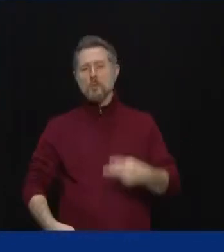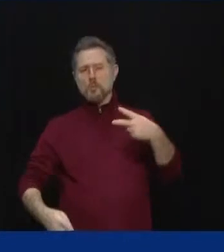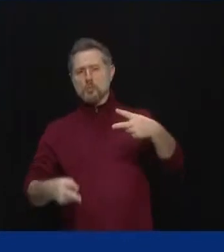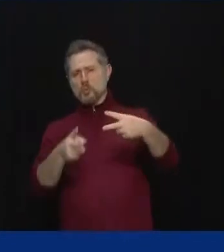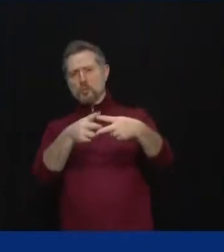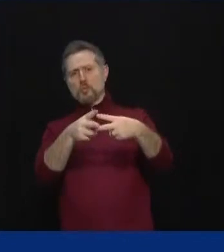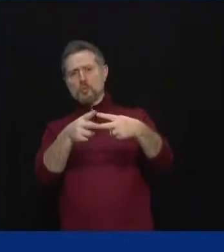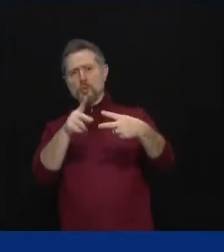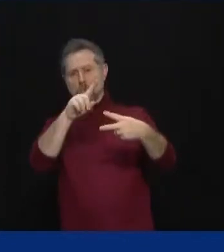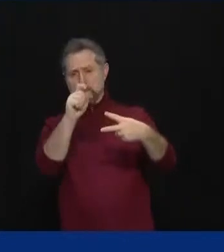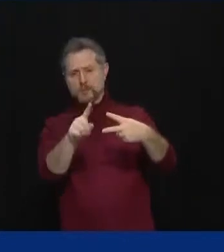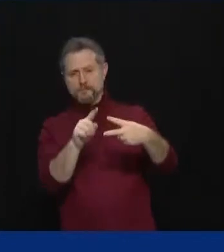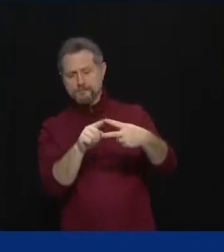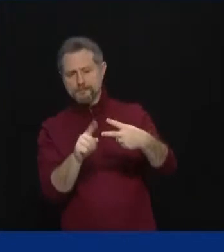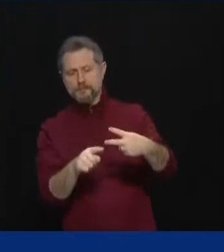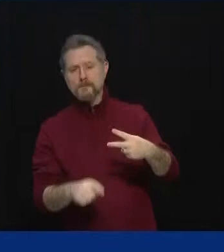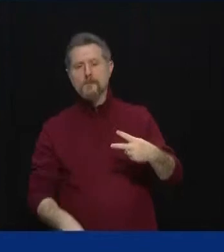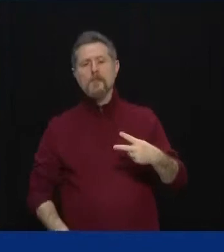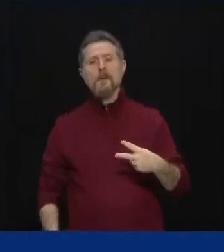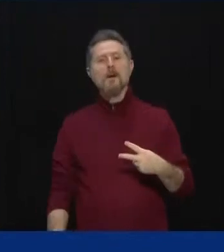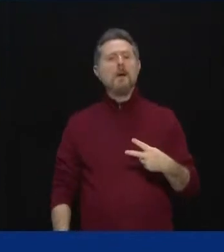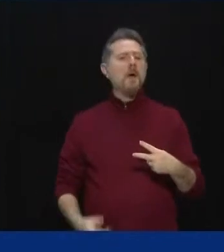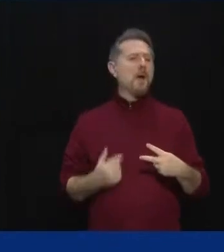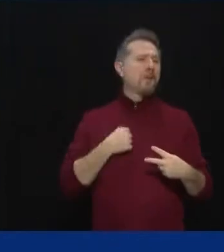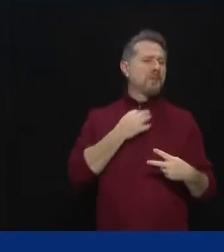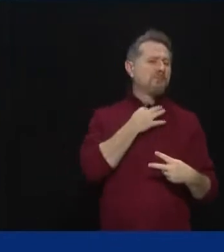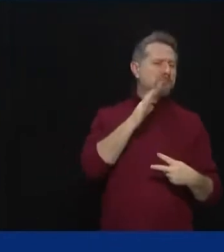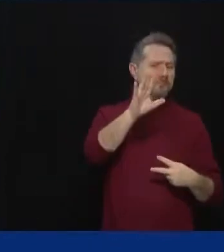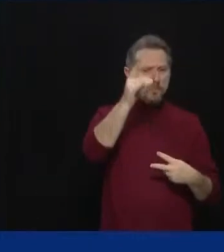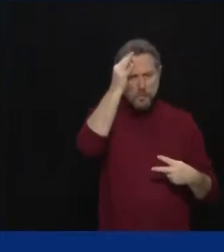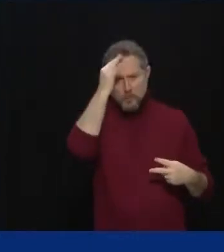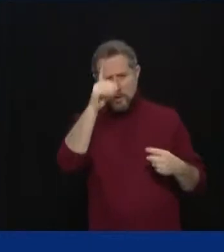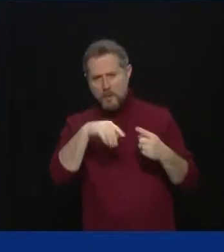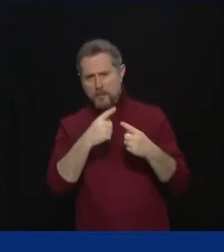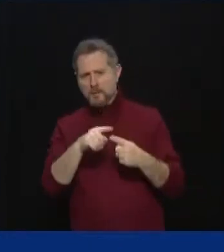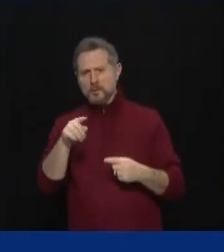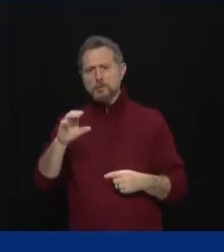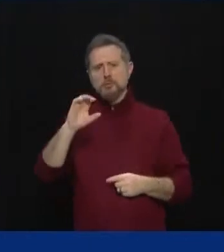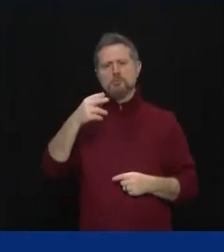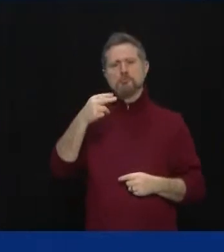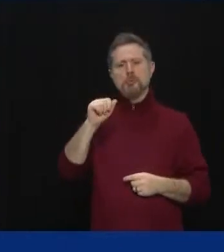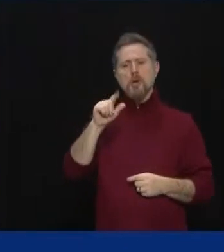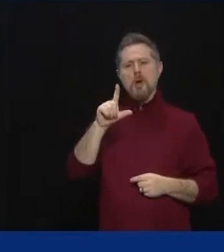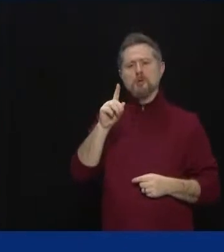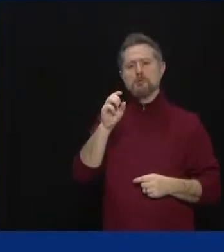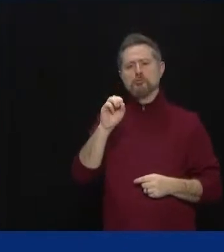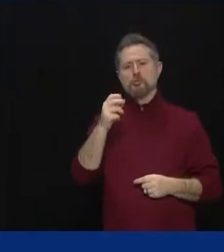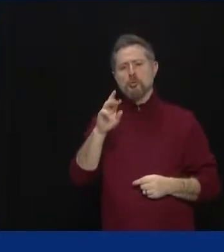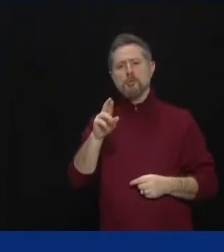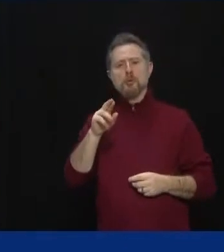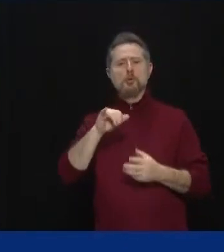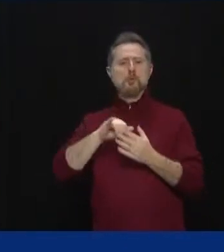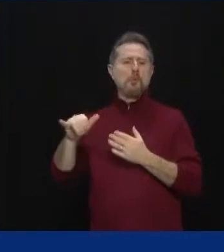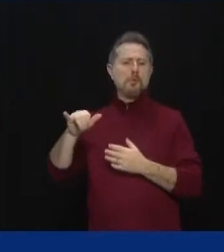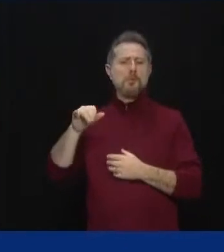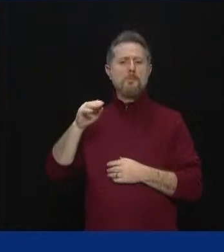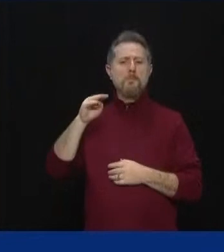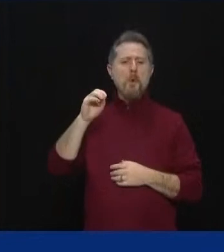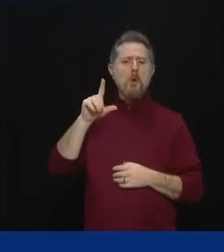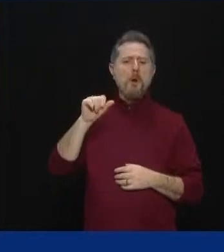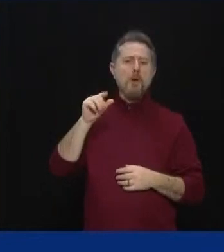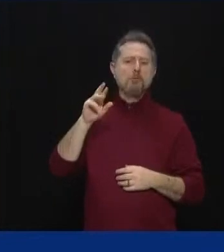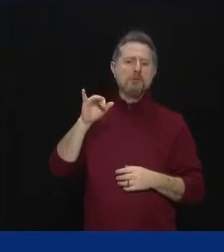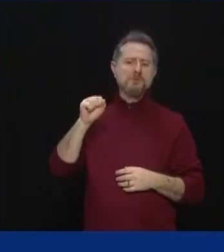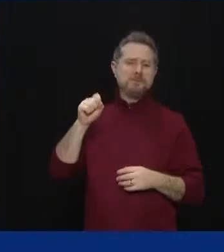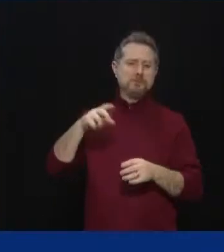you. I just wanted to get your thoughts on Chancellor Malatras's resignation this morning, as well as a report from the New York Post